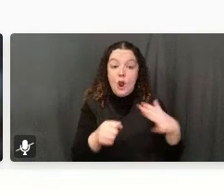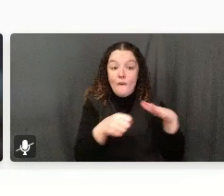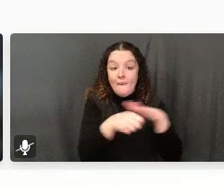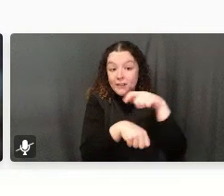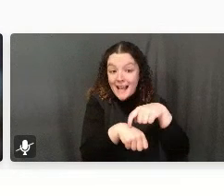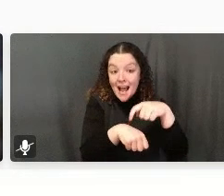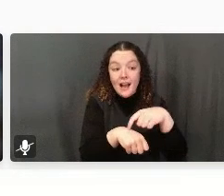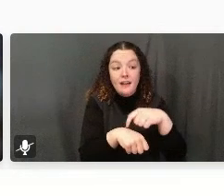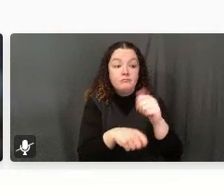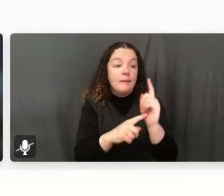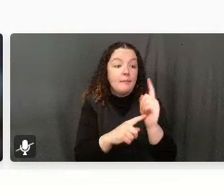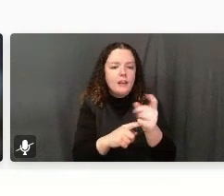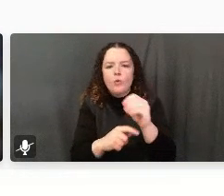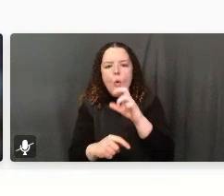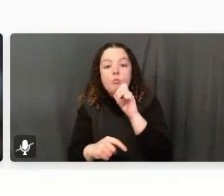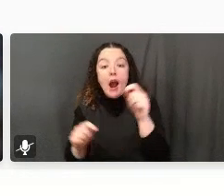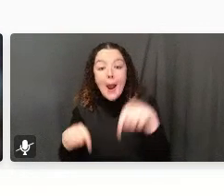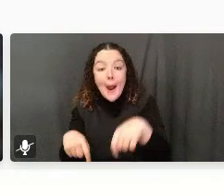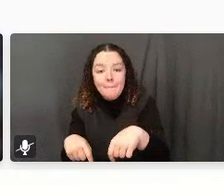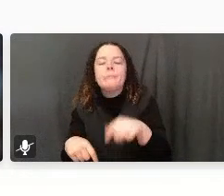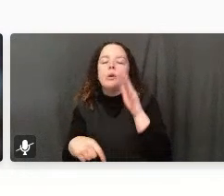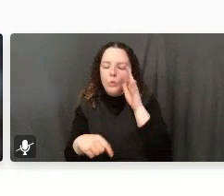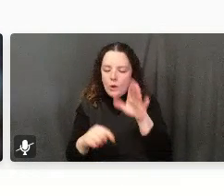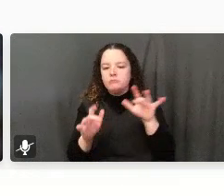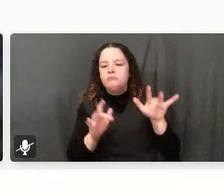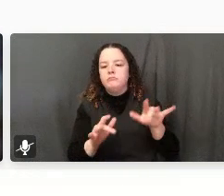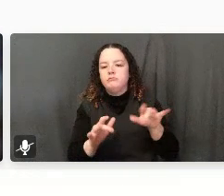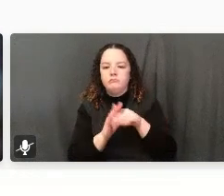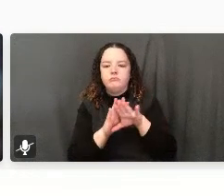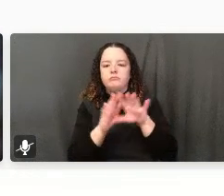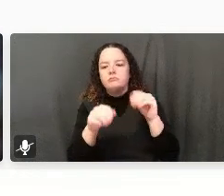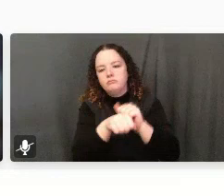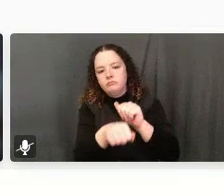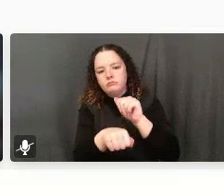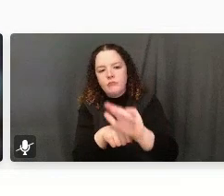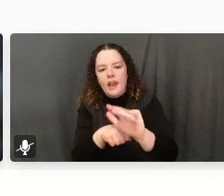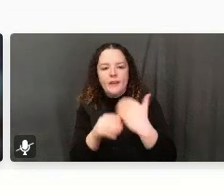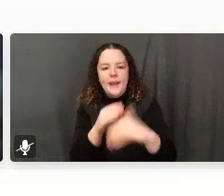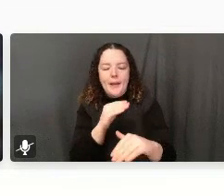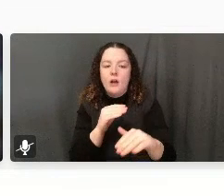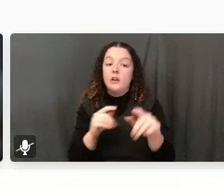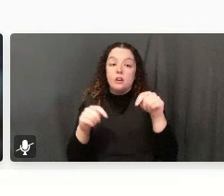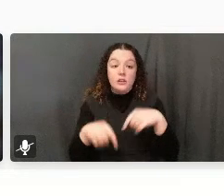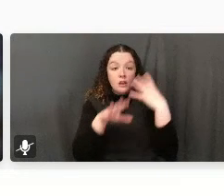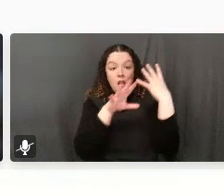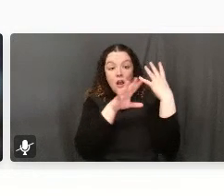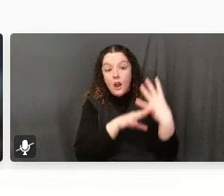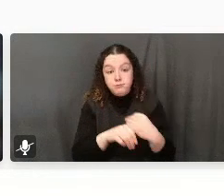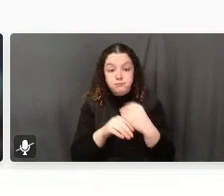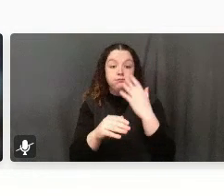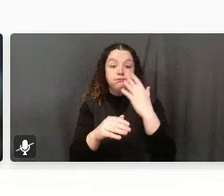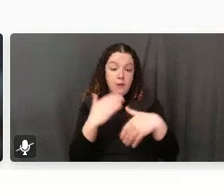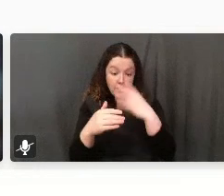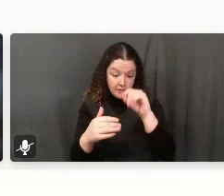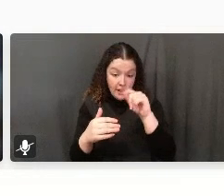or weren't able to attend at all, you will receive a copy of this webinar in your inbox as soon as our webinar platform processes that data.